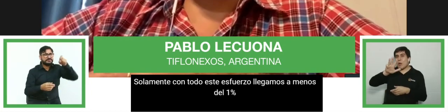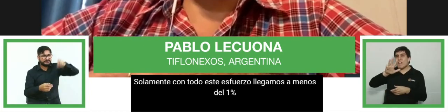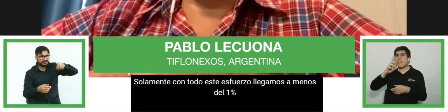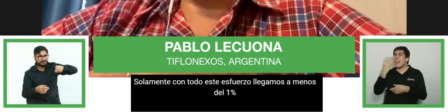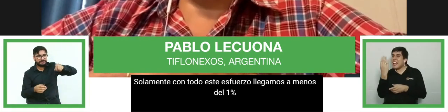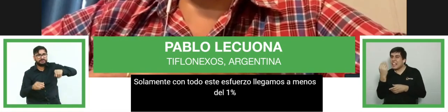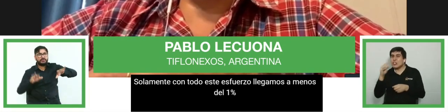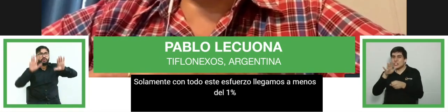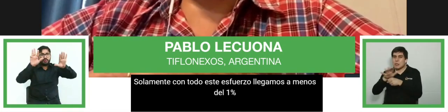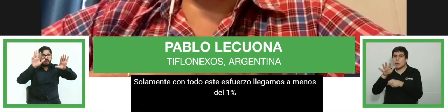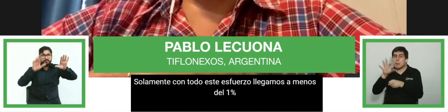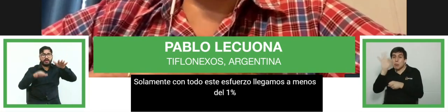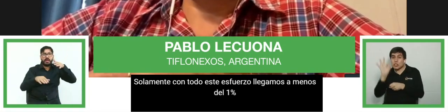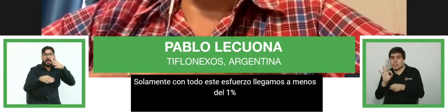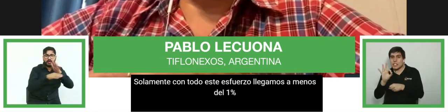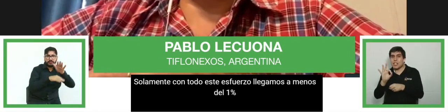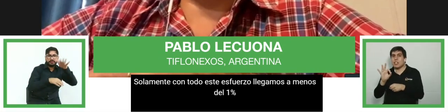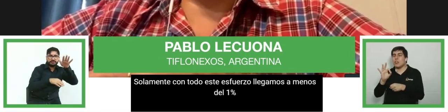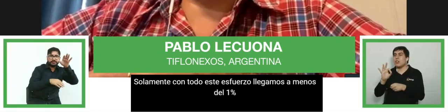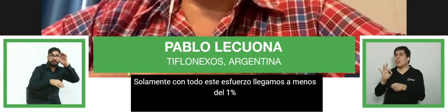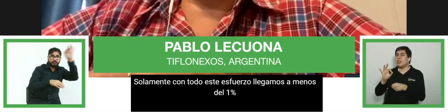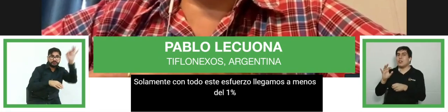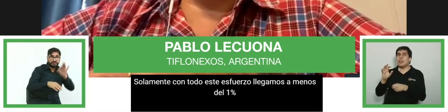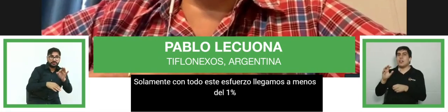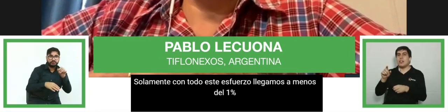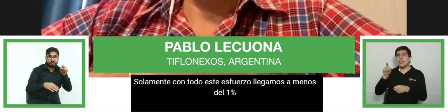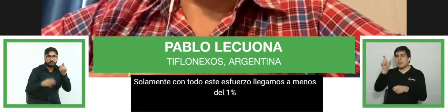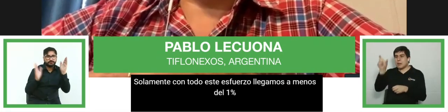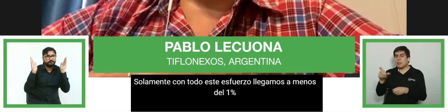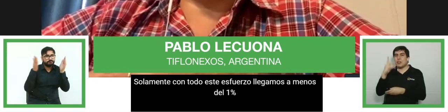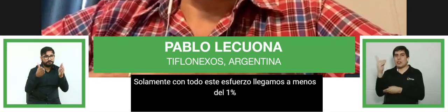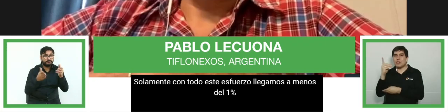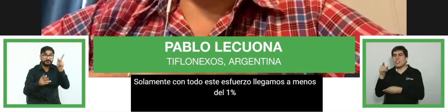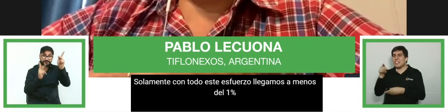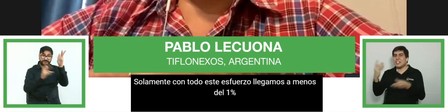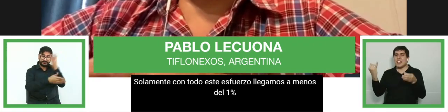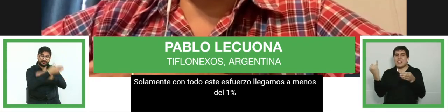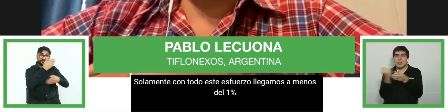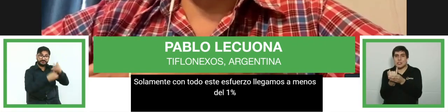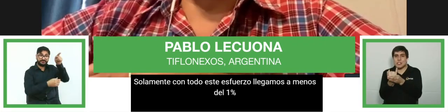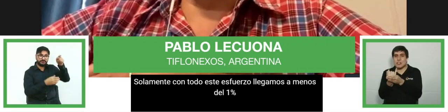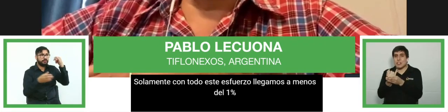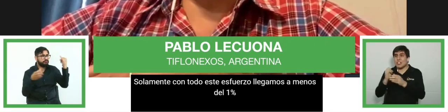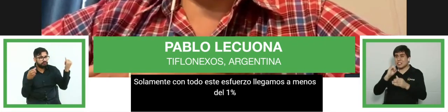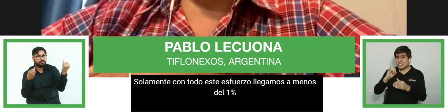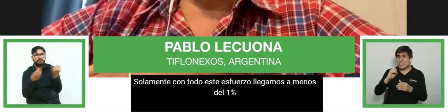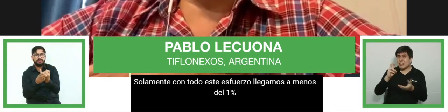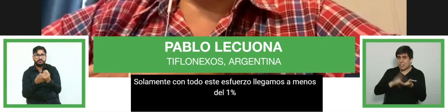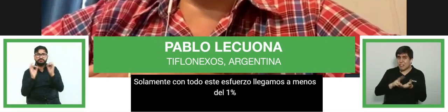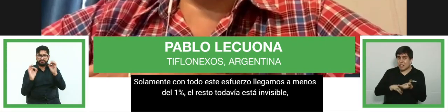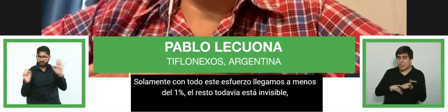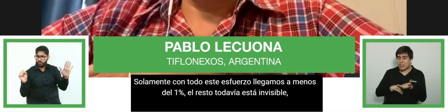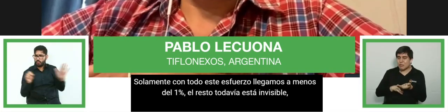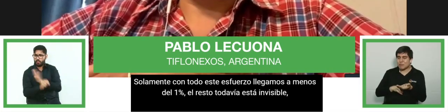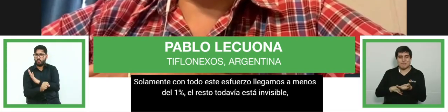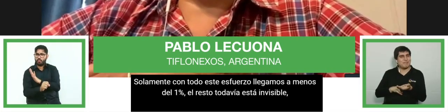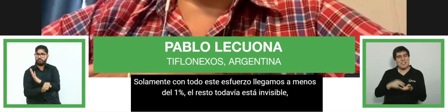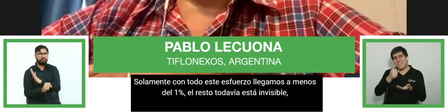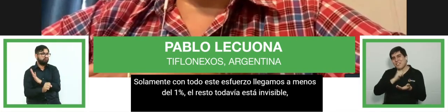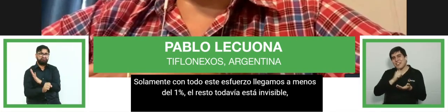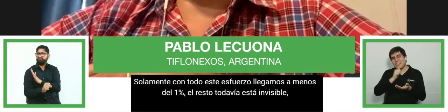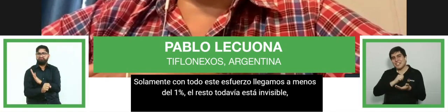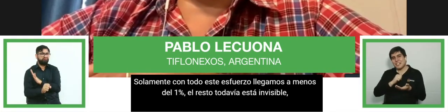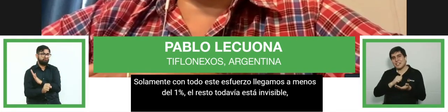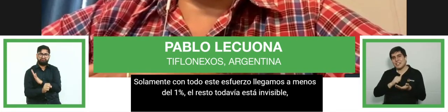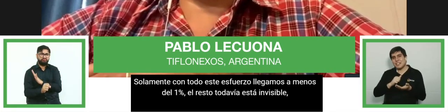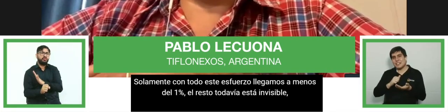stuff to guarantee their own inclusion. So I leave the question open here, the problem. Inclusion is nice in laws,